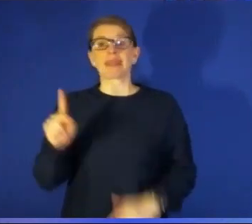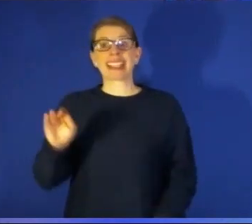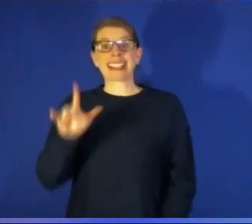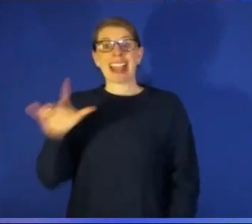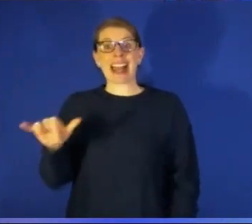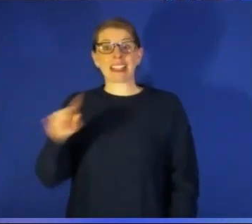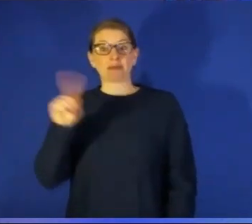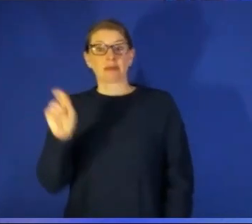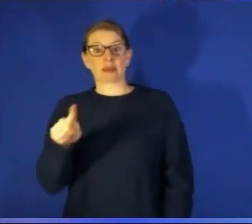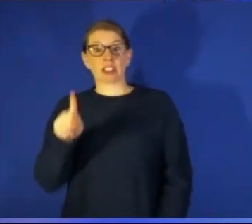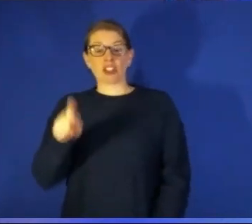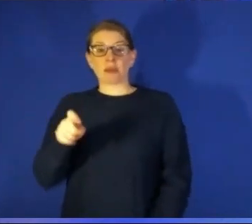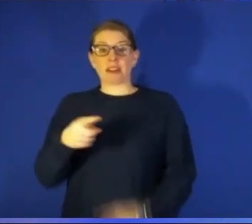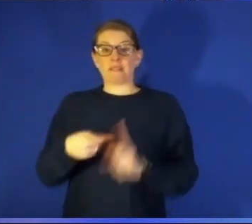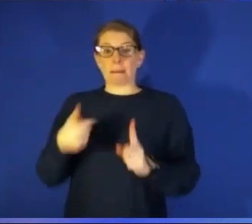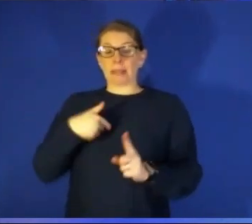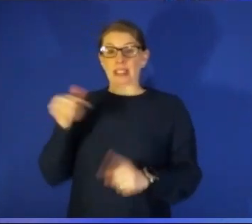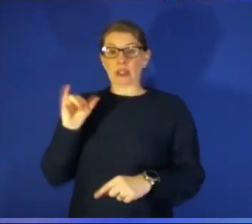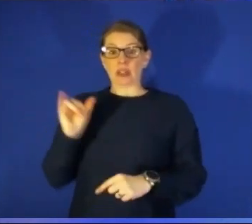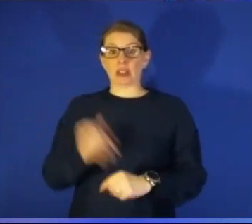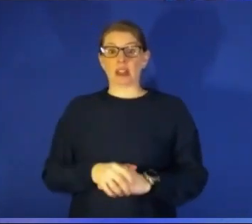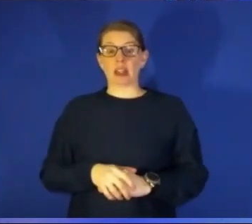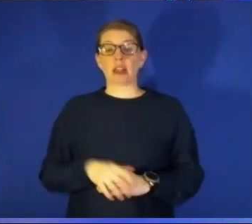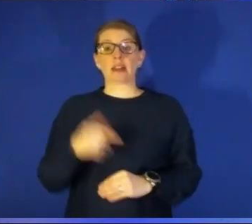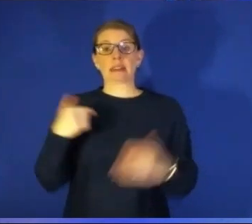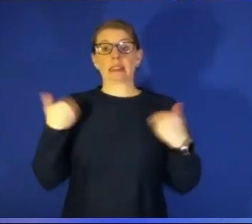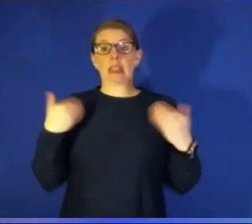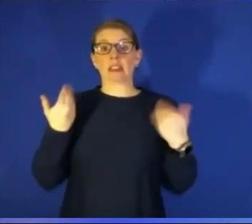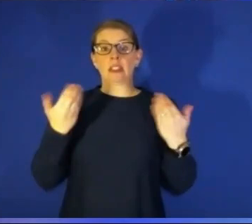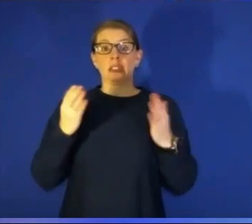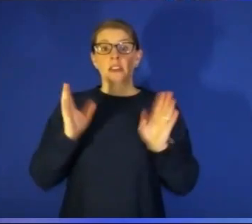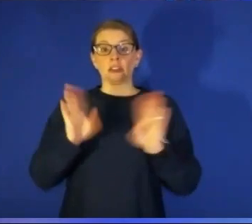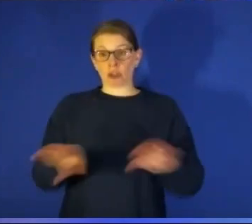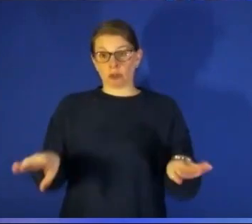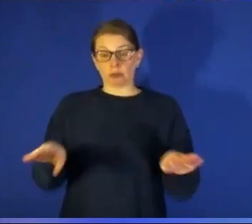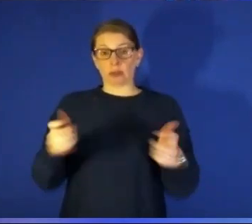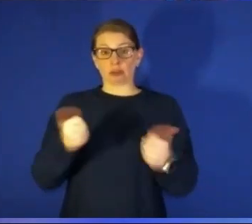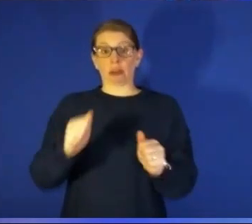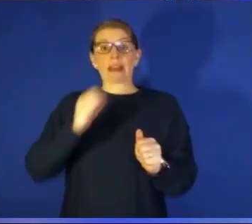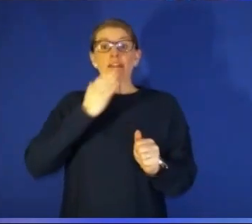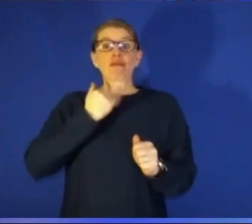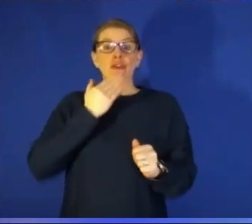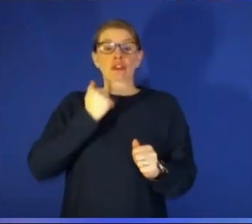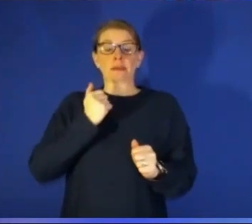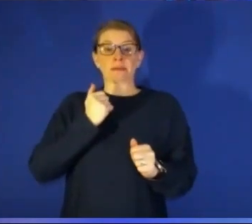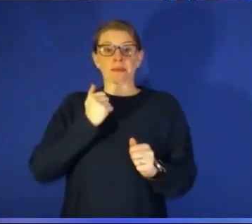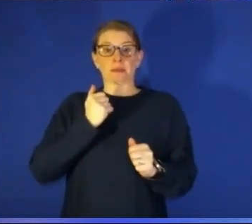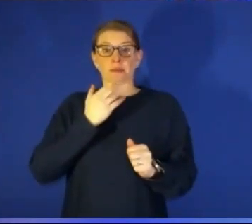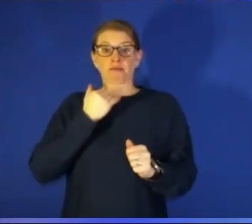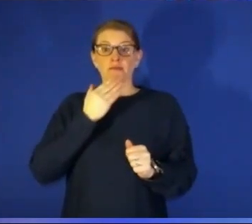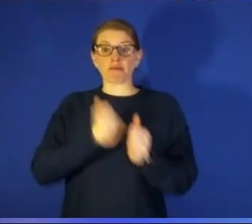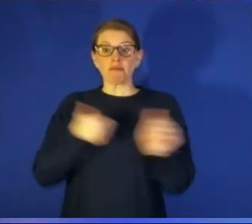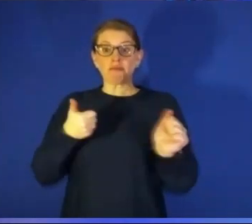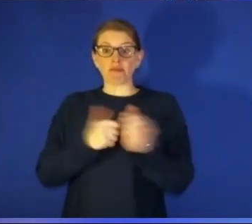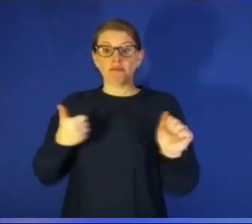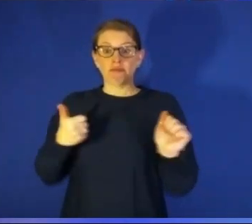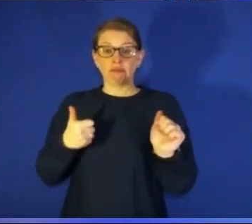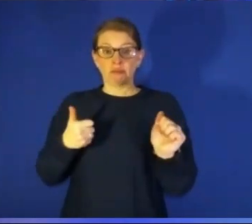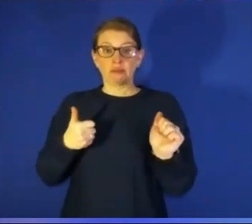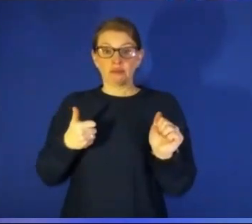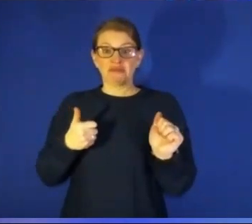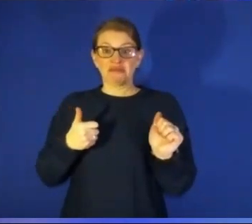coming from my mouth as well. But when I have young children and I try to keep sugar, and I'm trying to keep their sugar away from them,